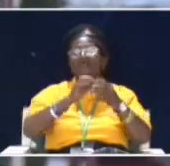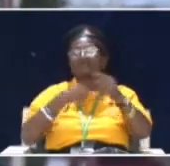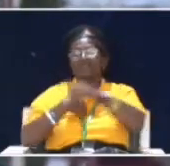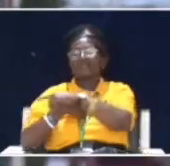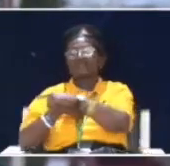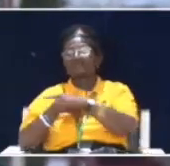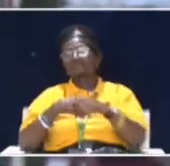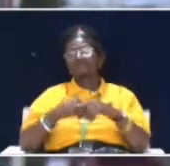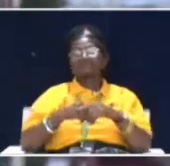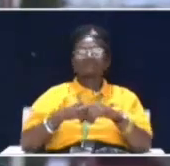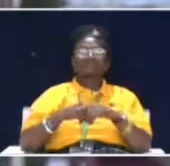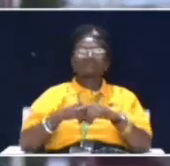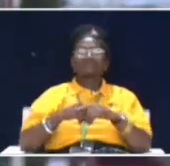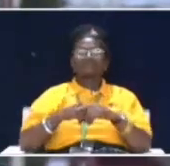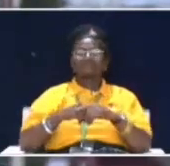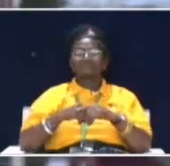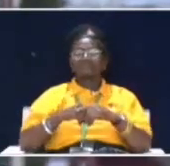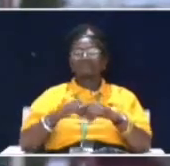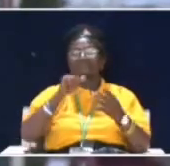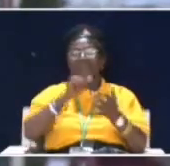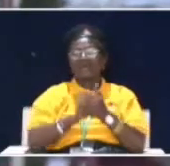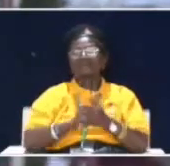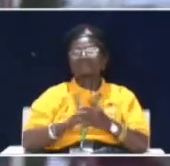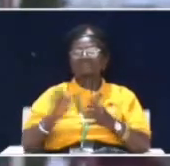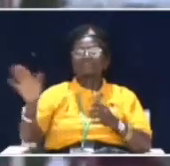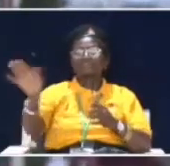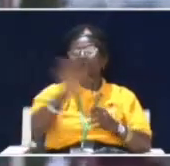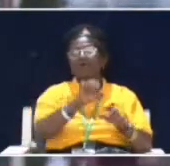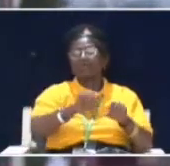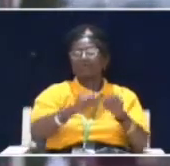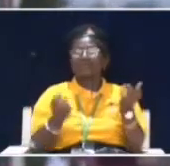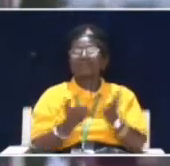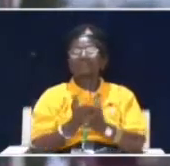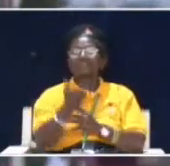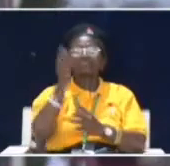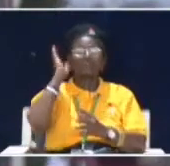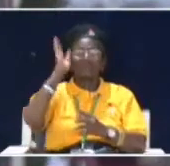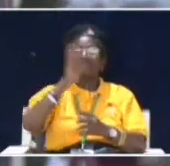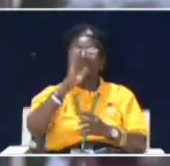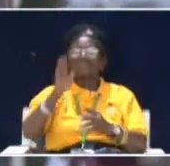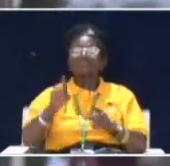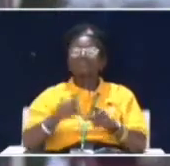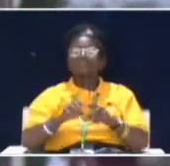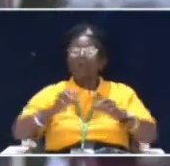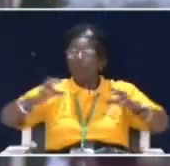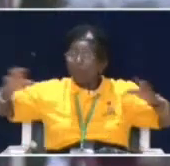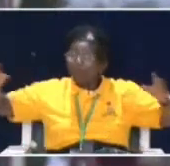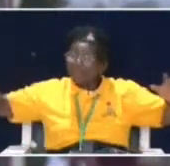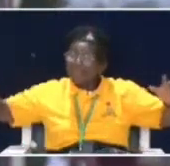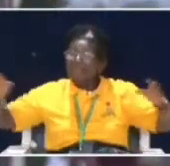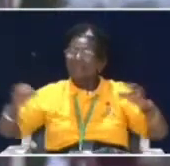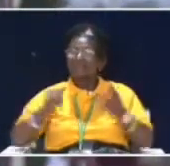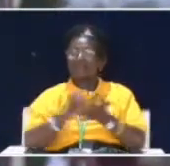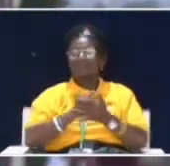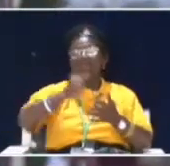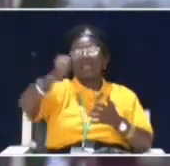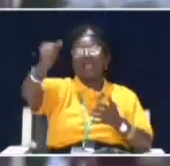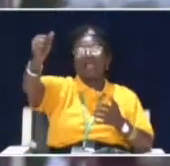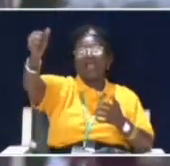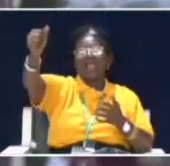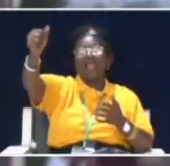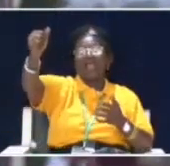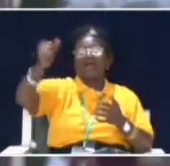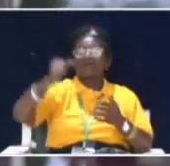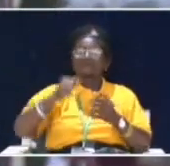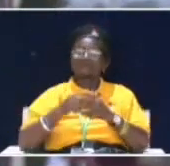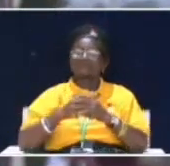mi. That your breakthrough will be so big. Pe aluyo re yo tobi